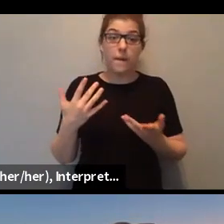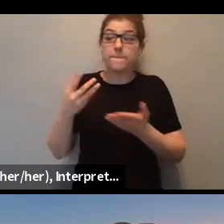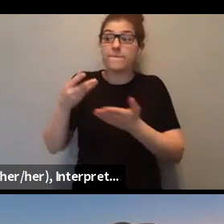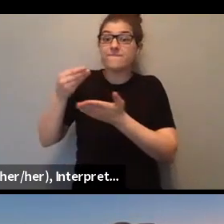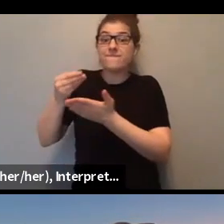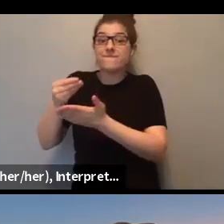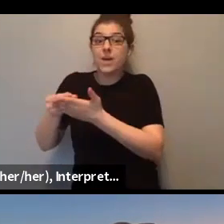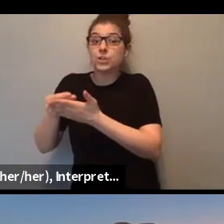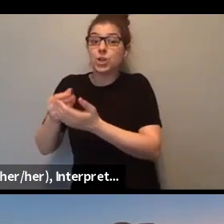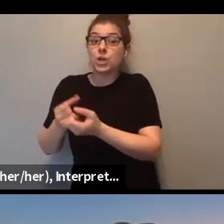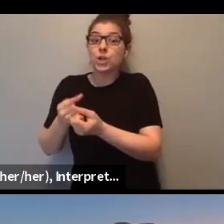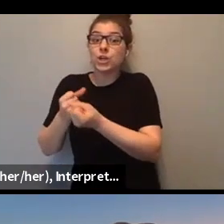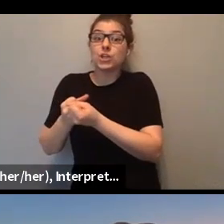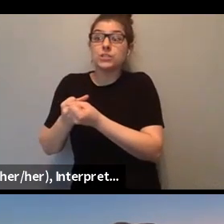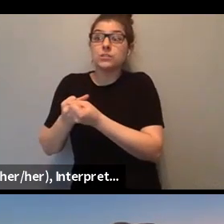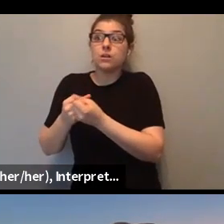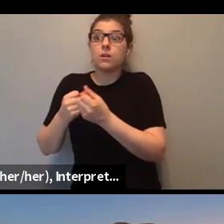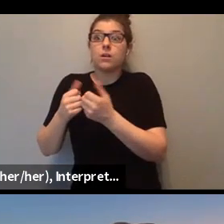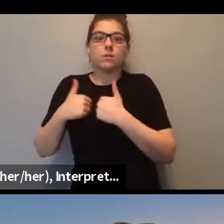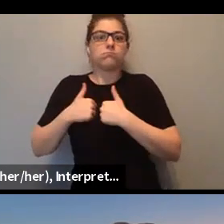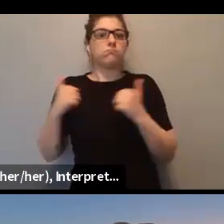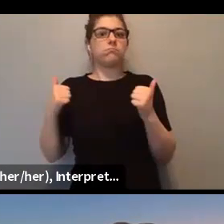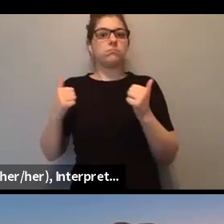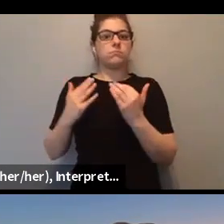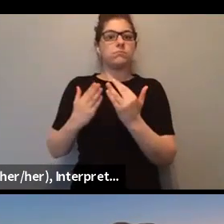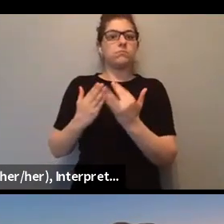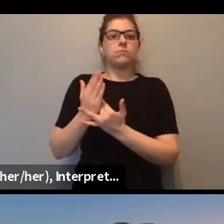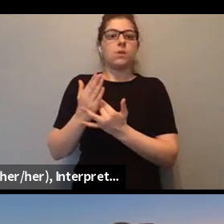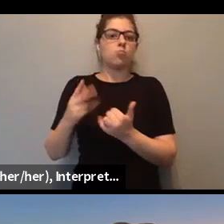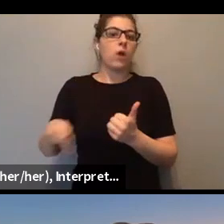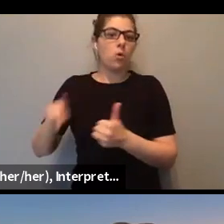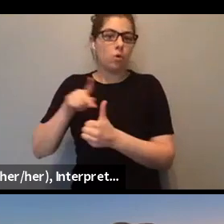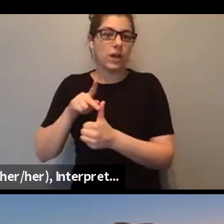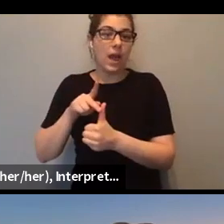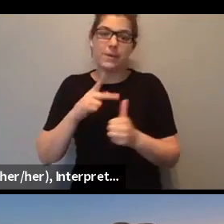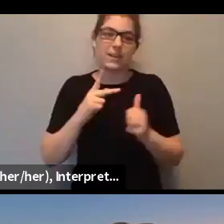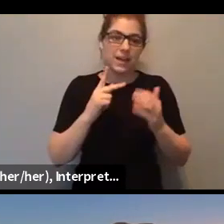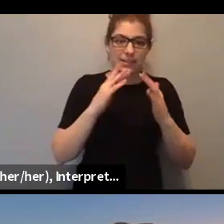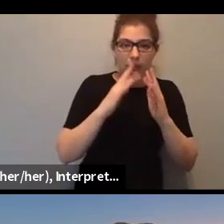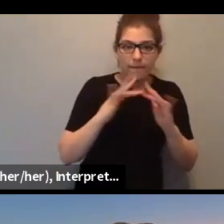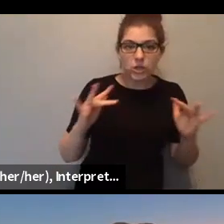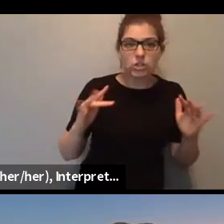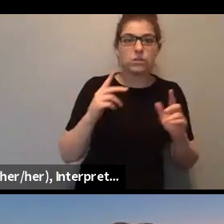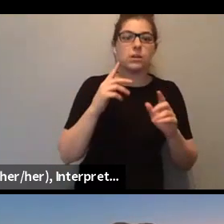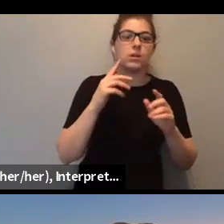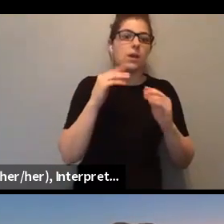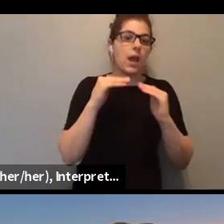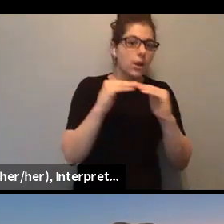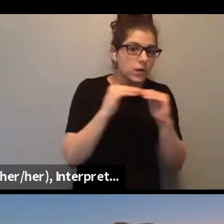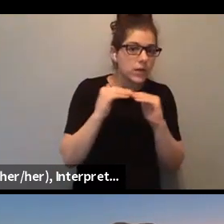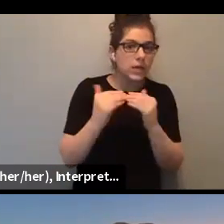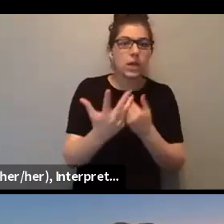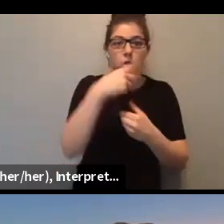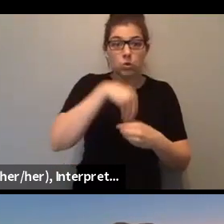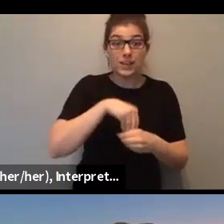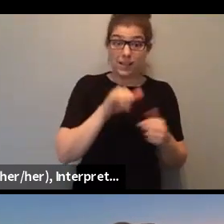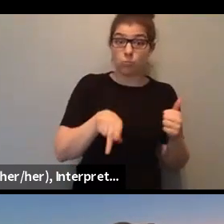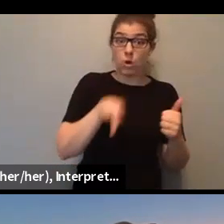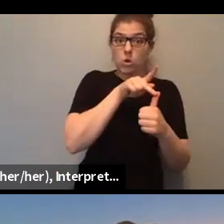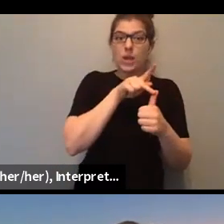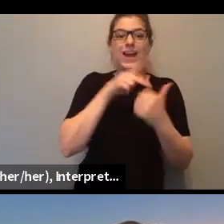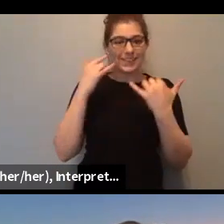that a priority in their applications. Just as diversity, equity, and inclusion has been a priority, and we have seen